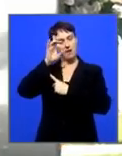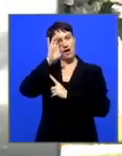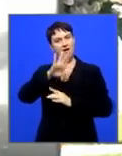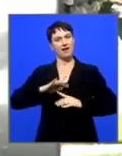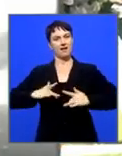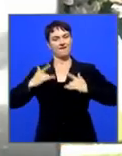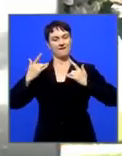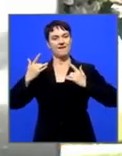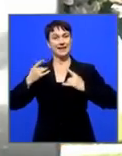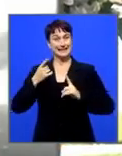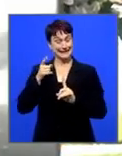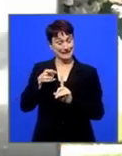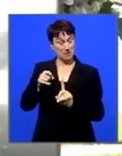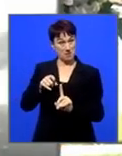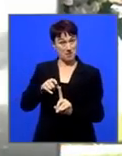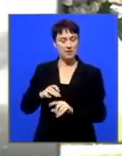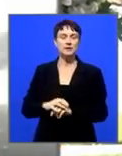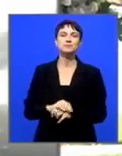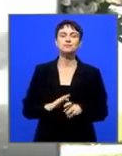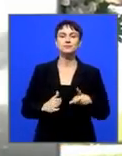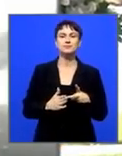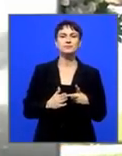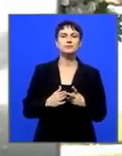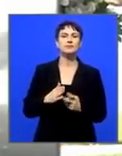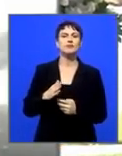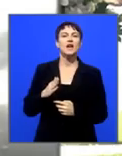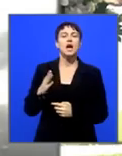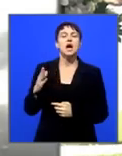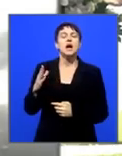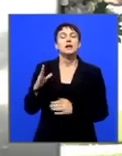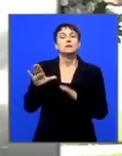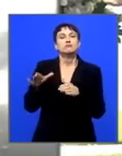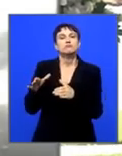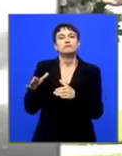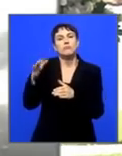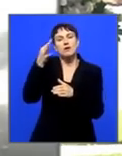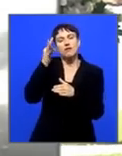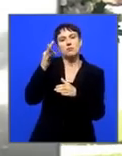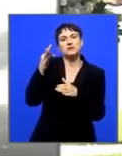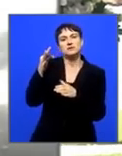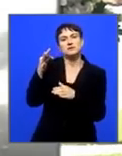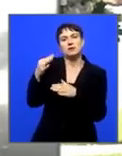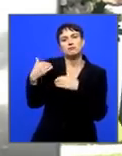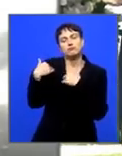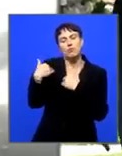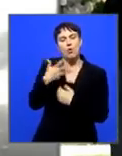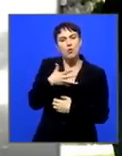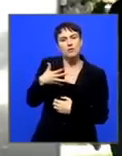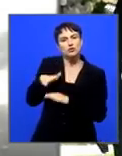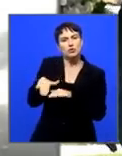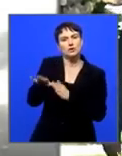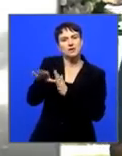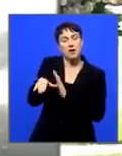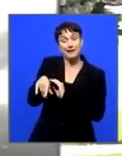Lulu Klingwana, Minister responsible for women and children. I think we're going to see a lot